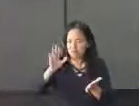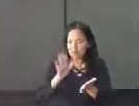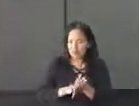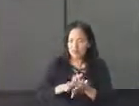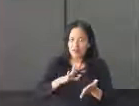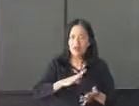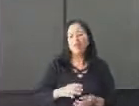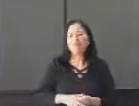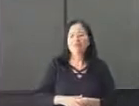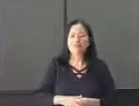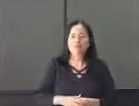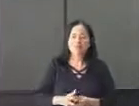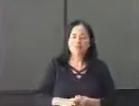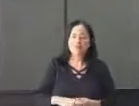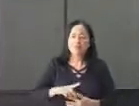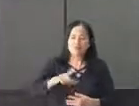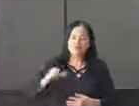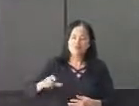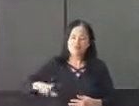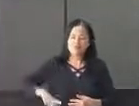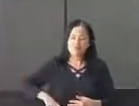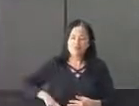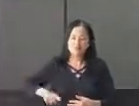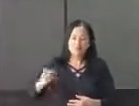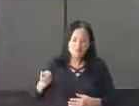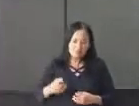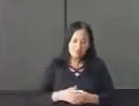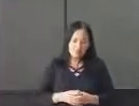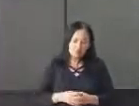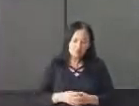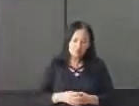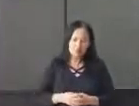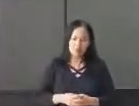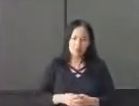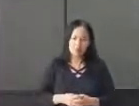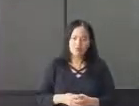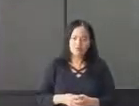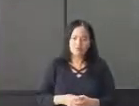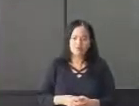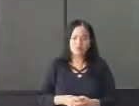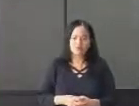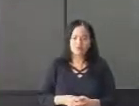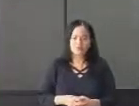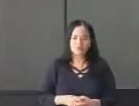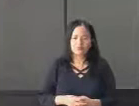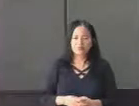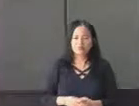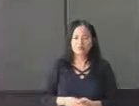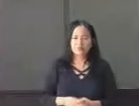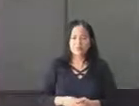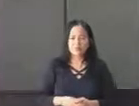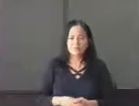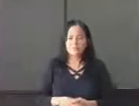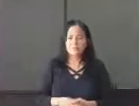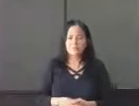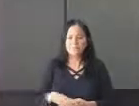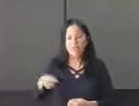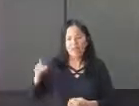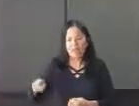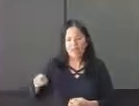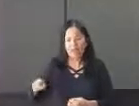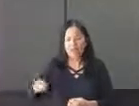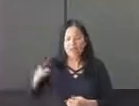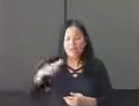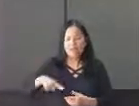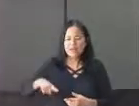We start first with the Frente Amplio government administration. We start to introduce as part of the government plan